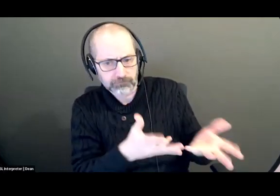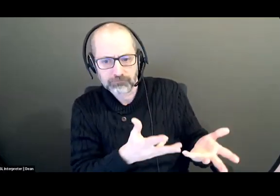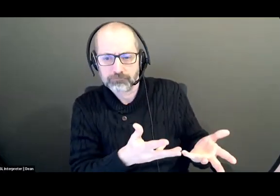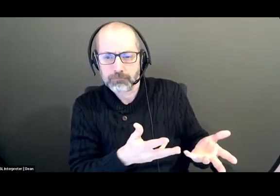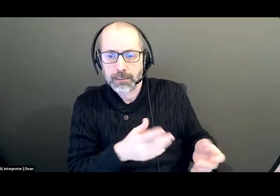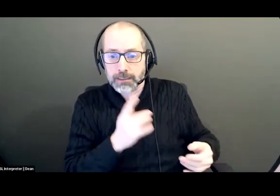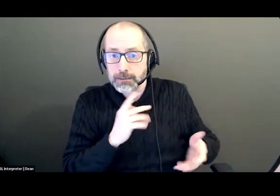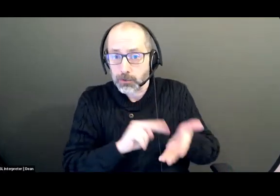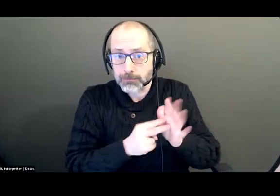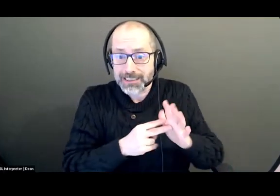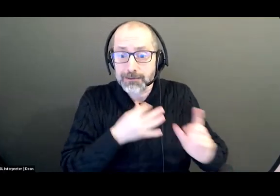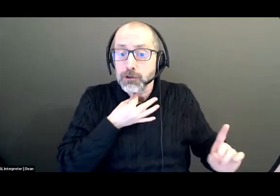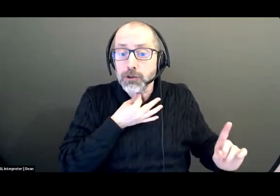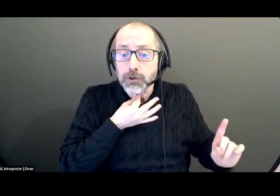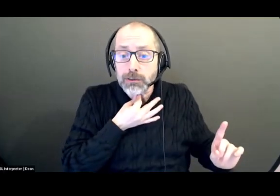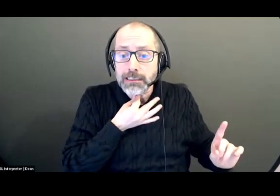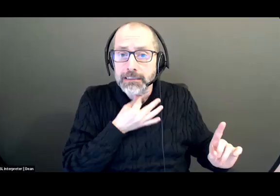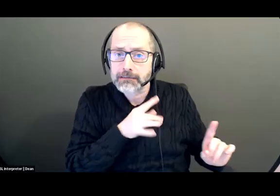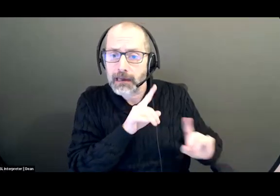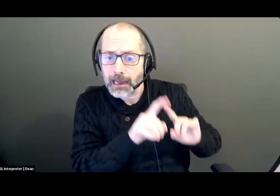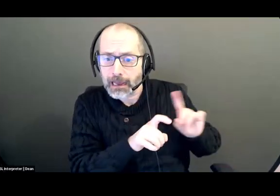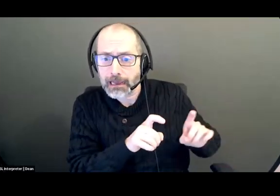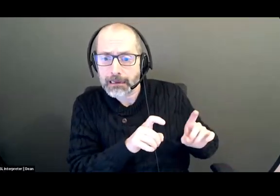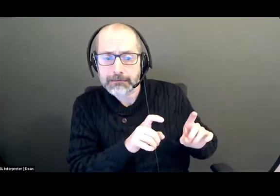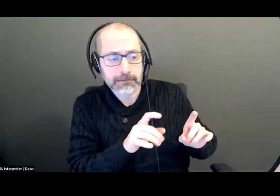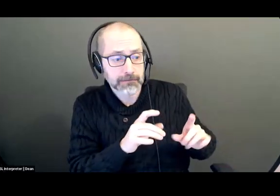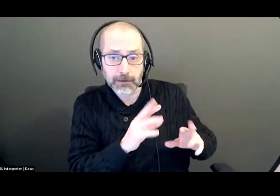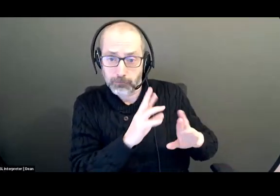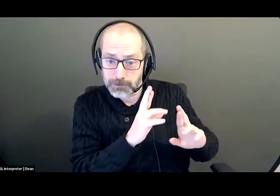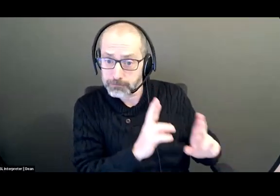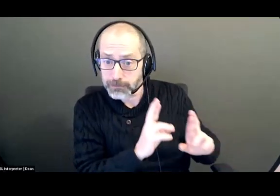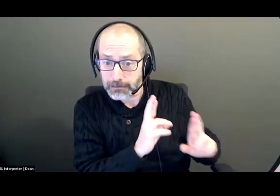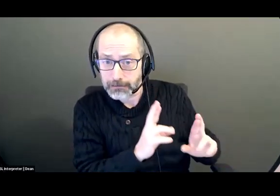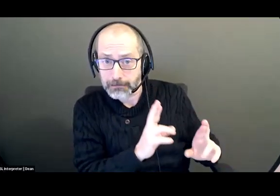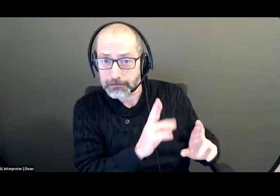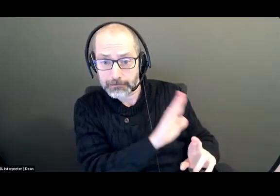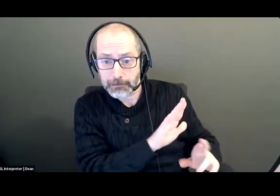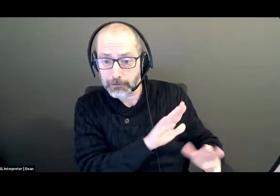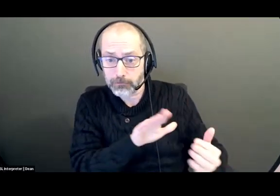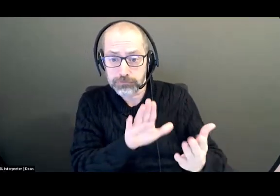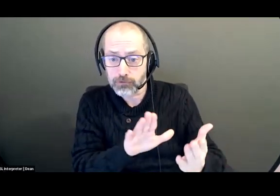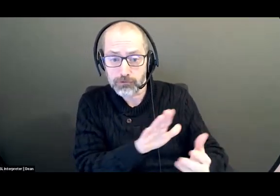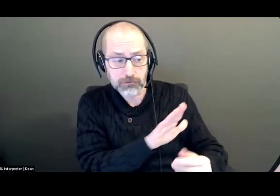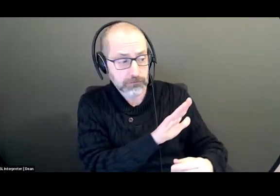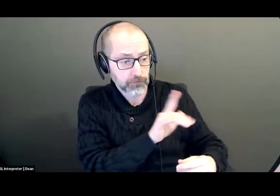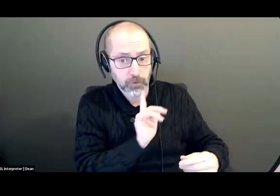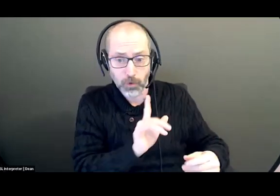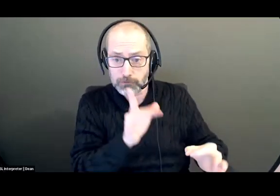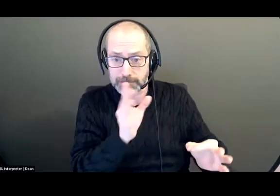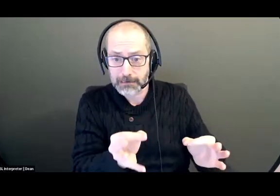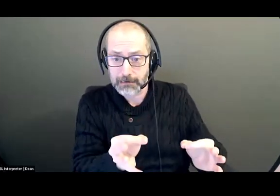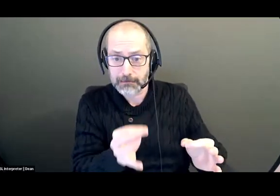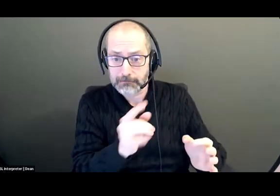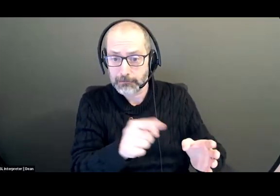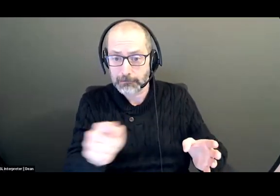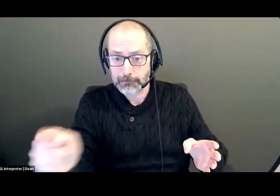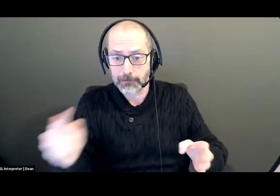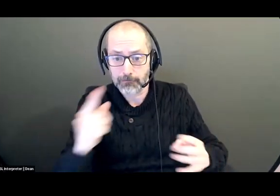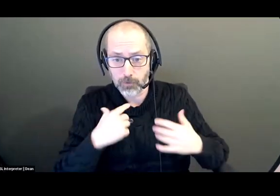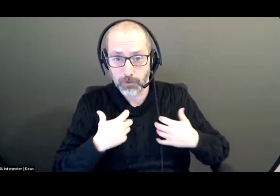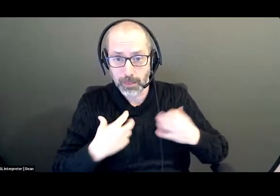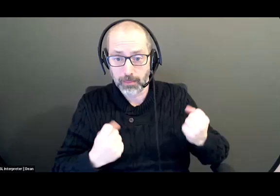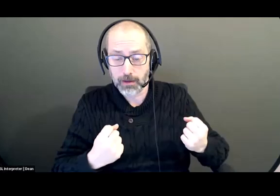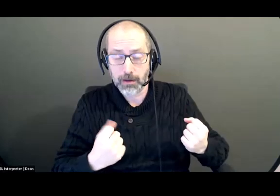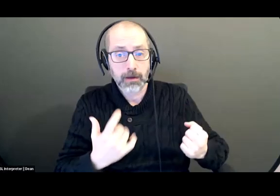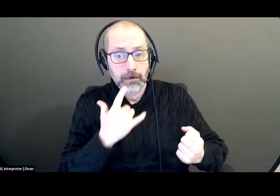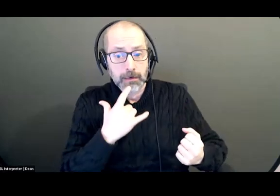provided culturally competent care. Sometimes it simply means being curious, asking thoughtful questions, and respecting how